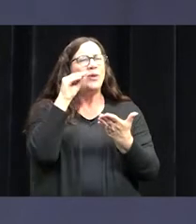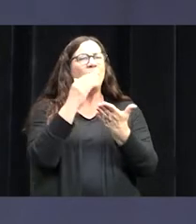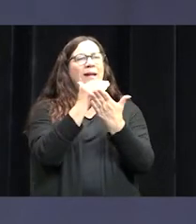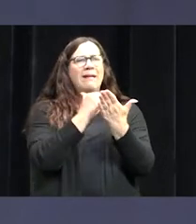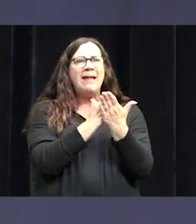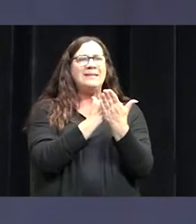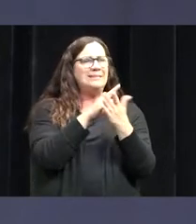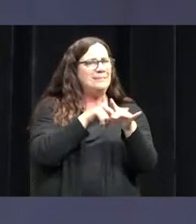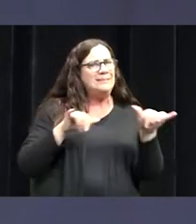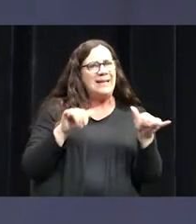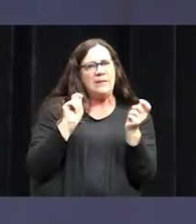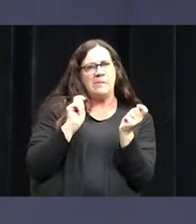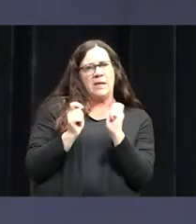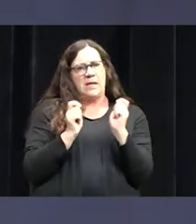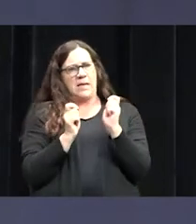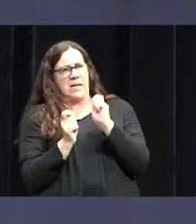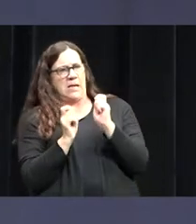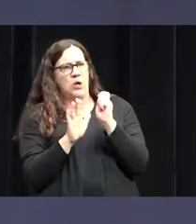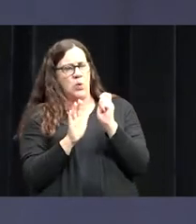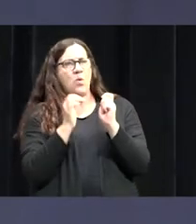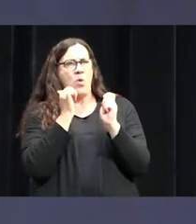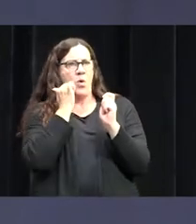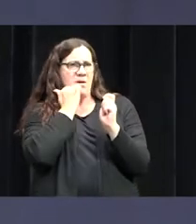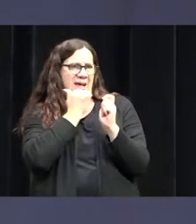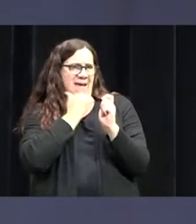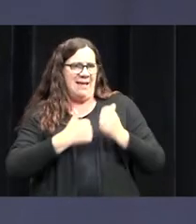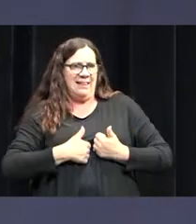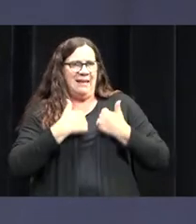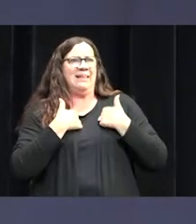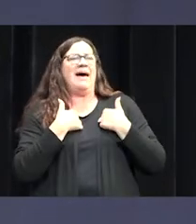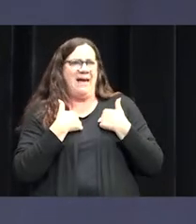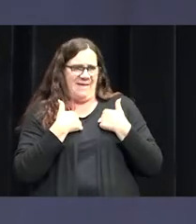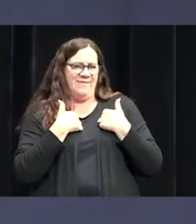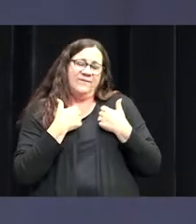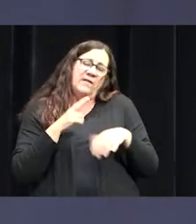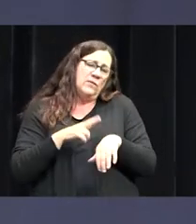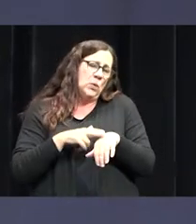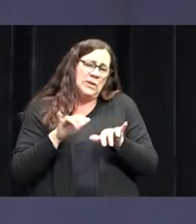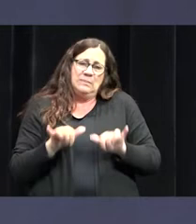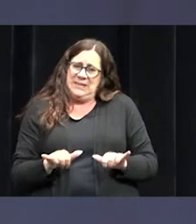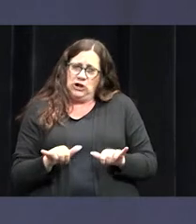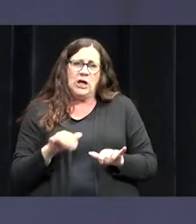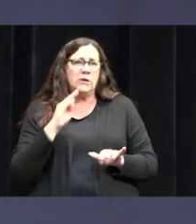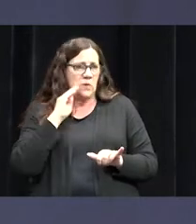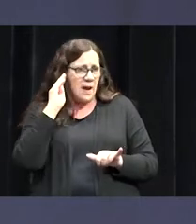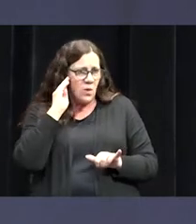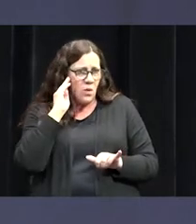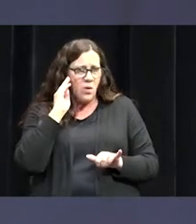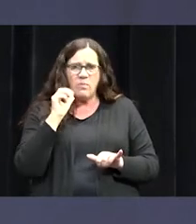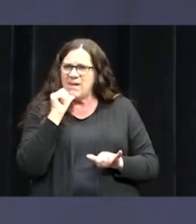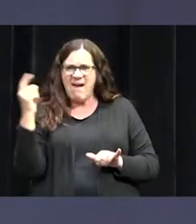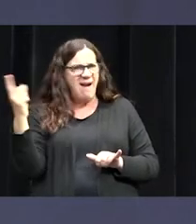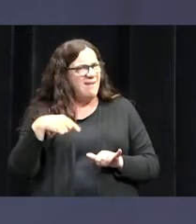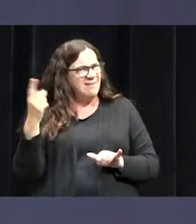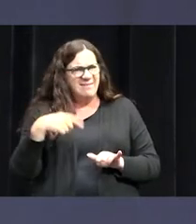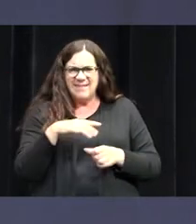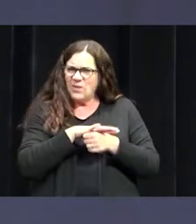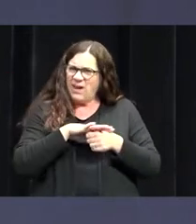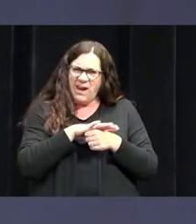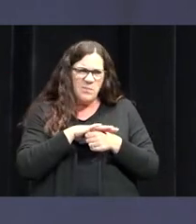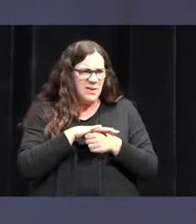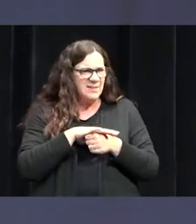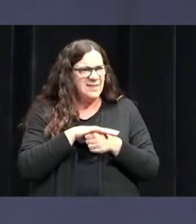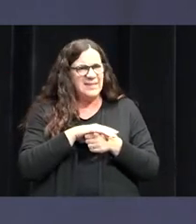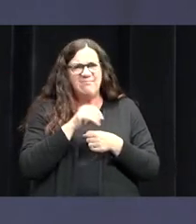adjustments in many areas of your daily life being sheltered at home being away from this campus